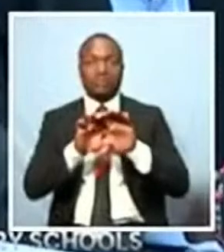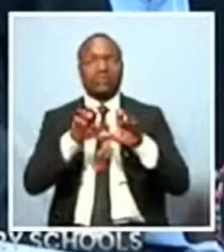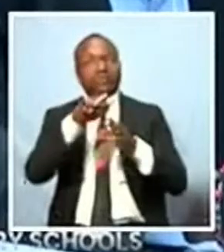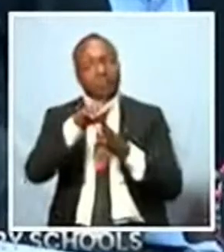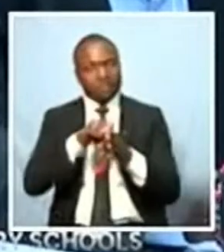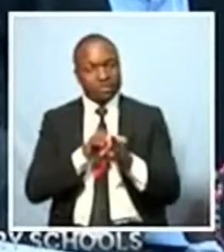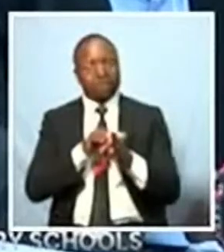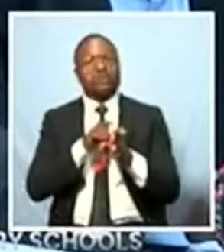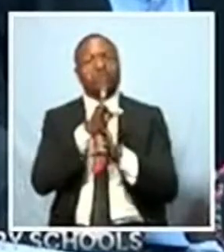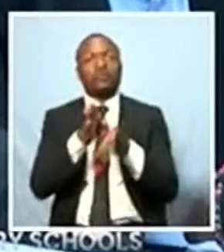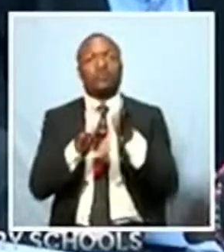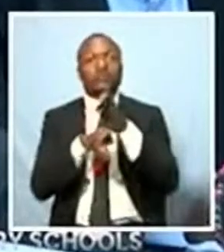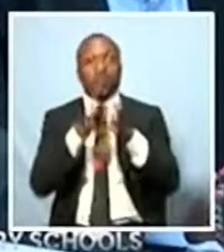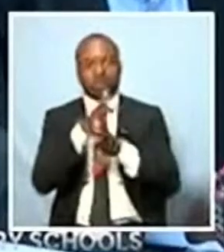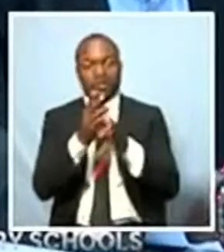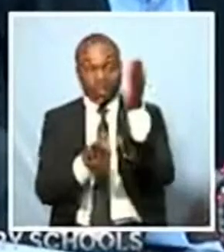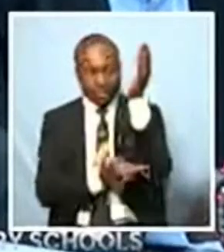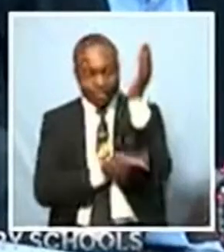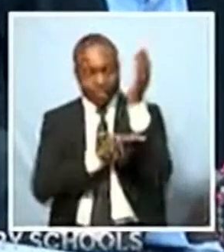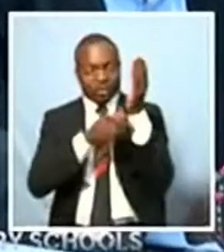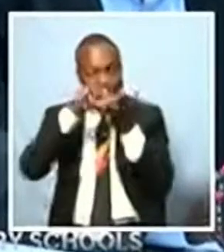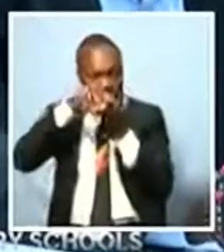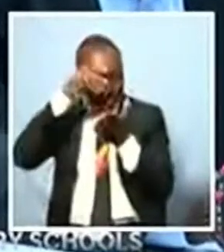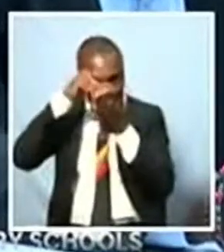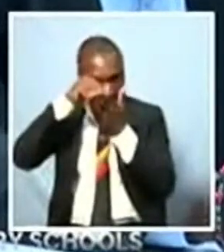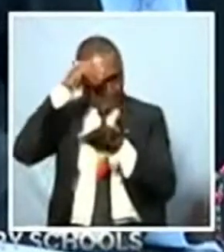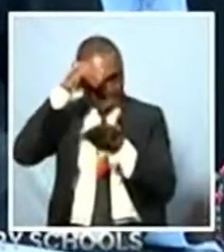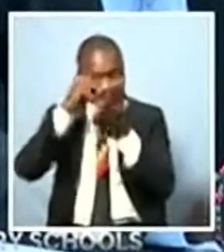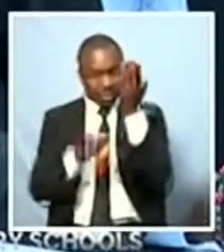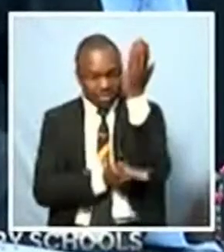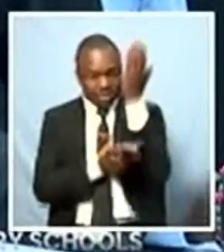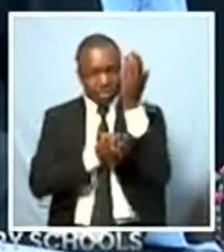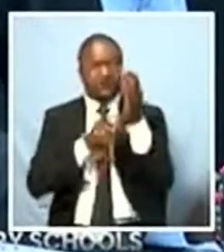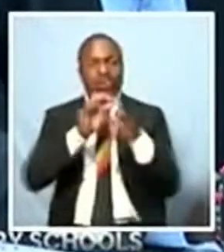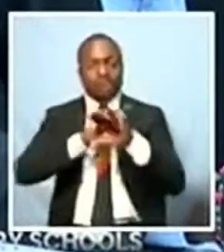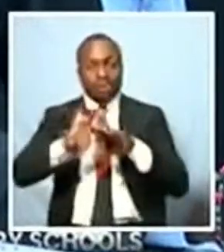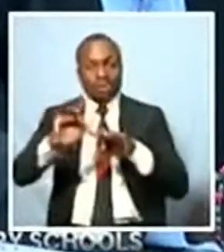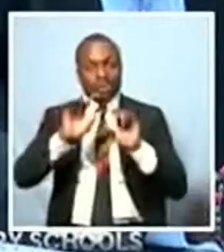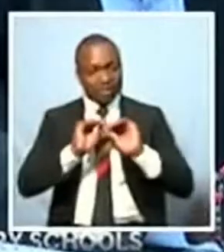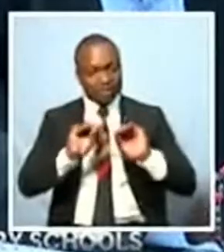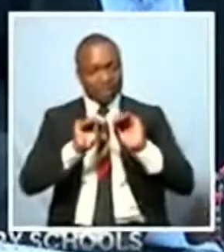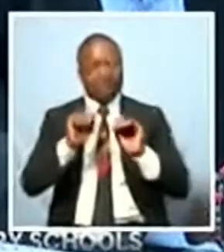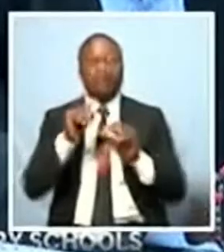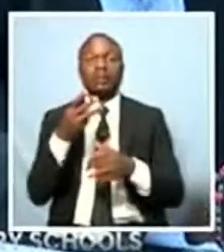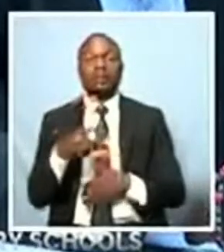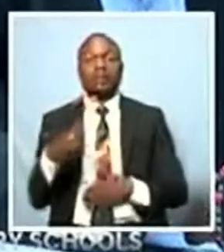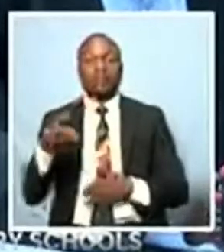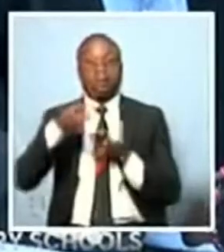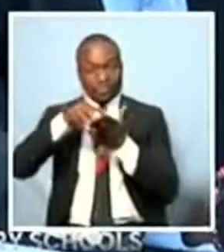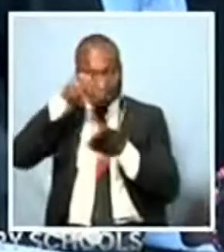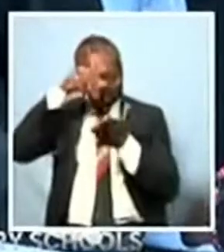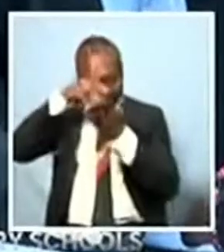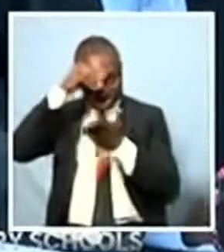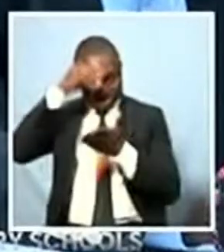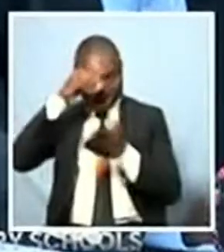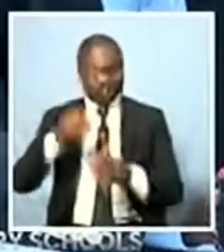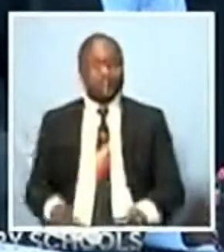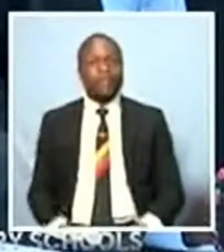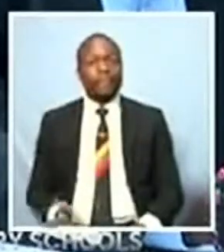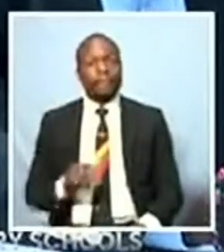infrastructure development and learning environments, and lack of teaching and learning materials. So